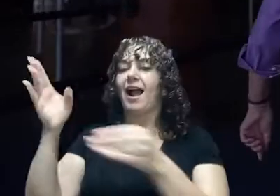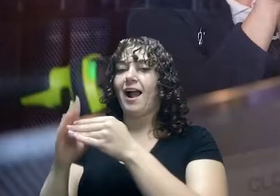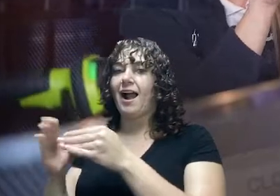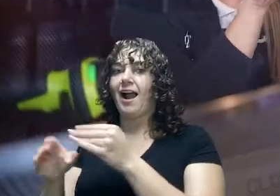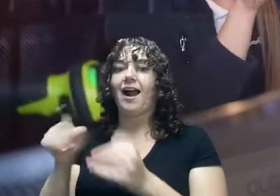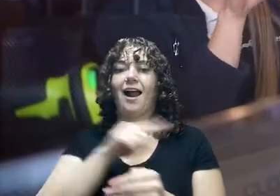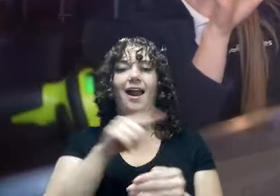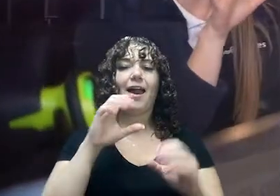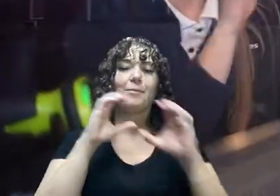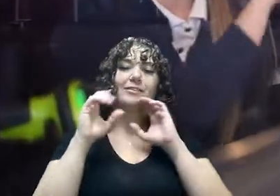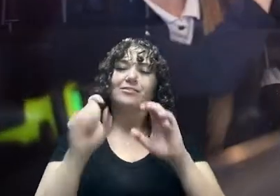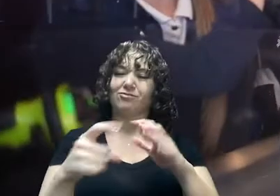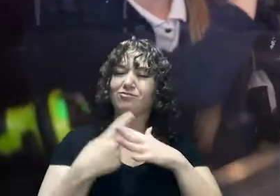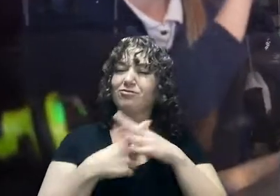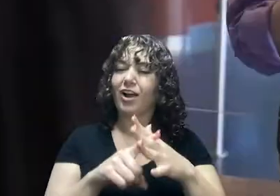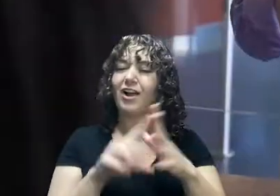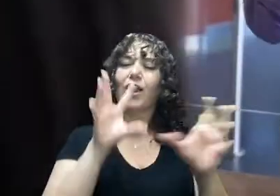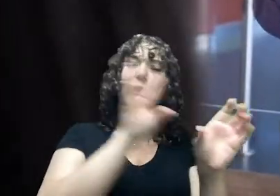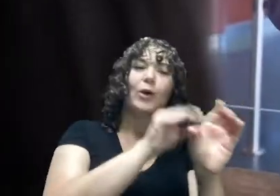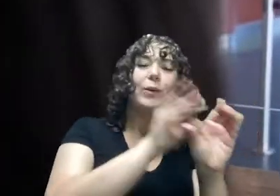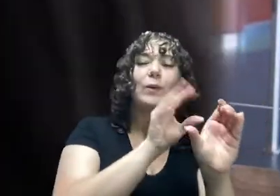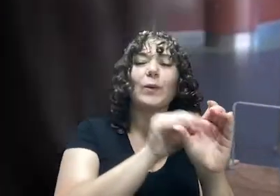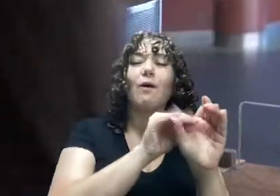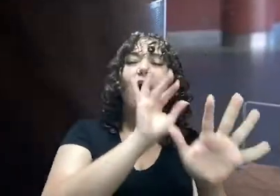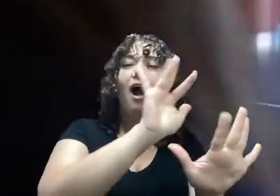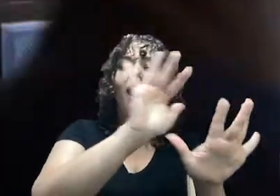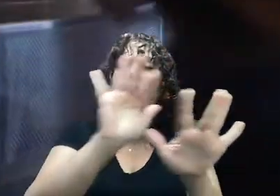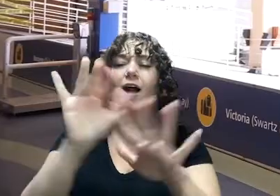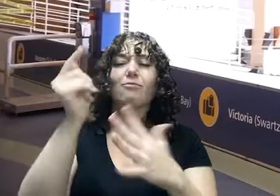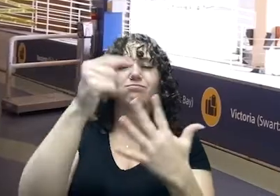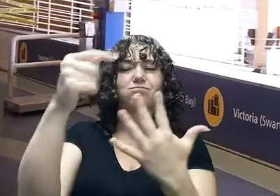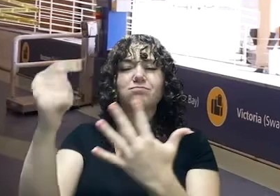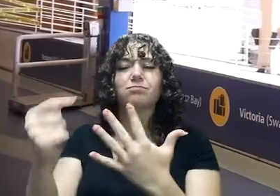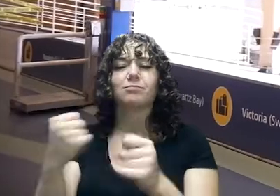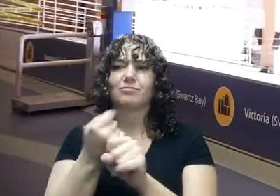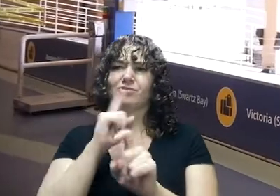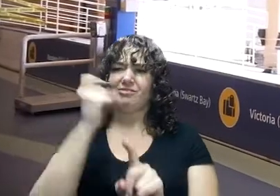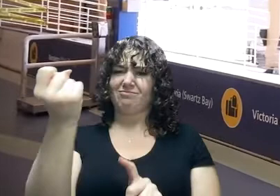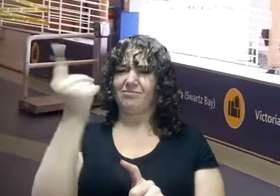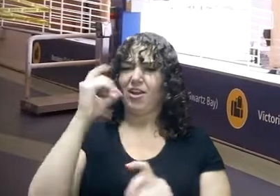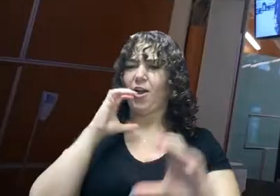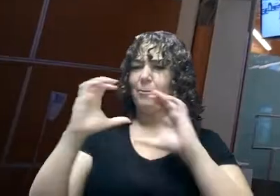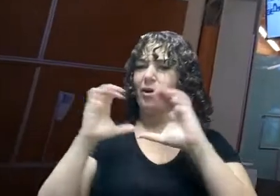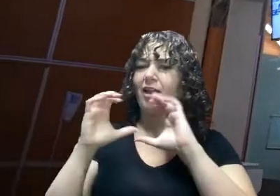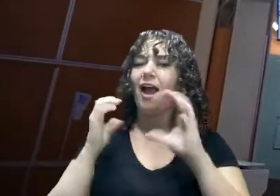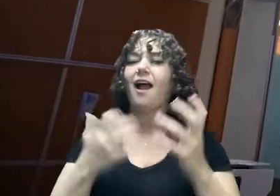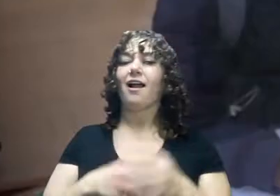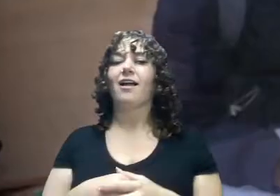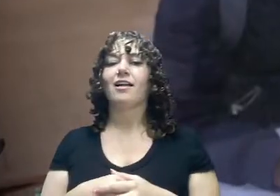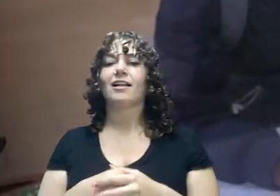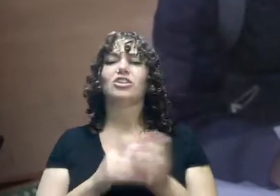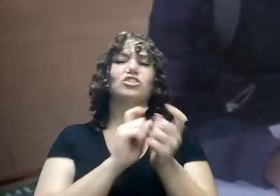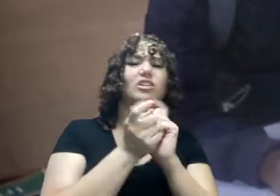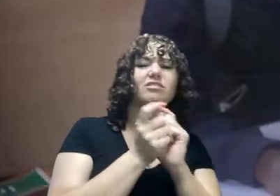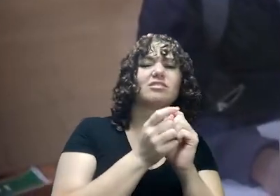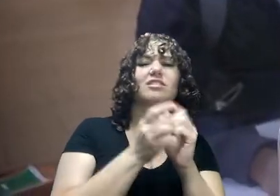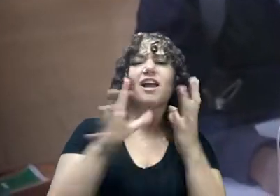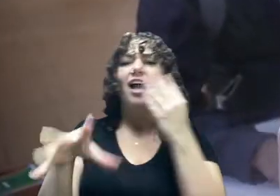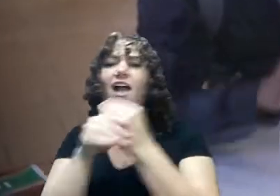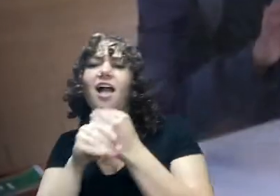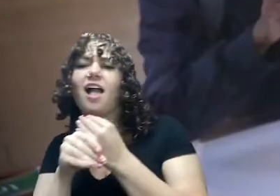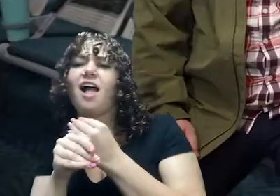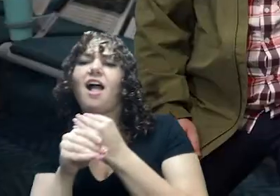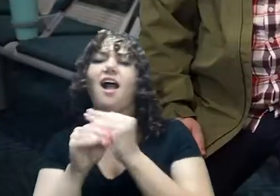how we communicate with each other needs to be inclusive. It is vital to understand diverse communication and to implement